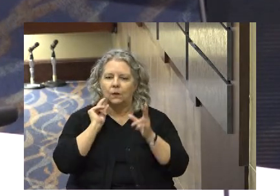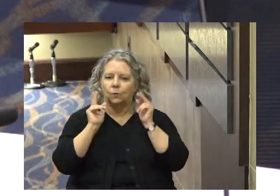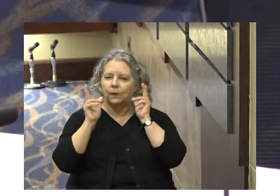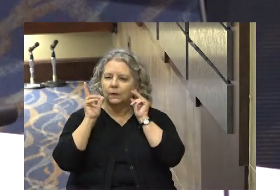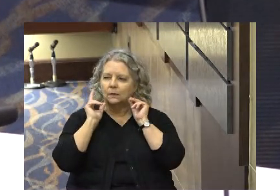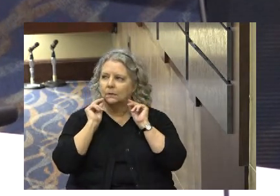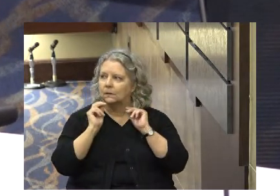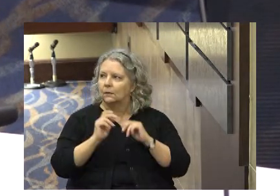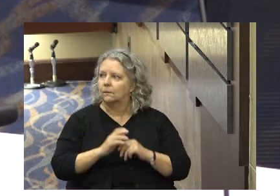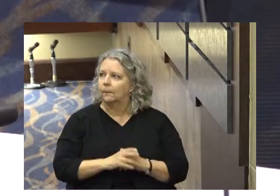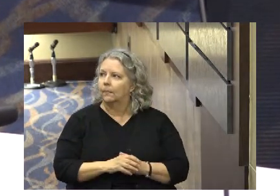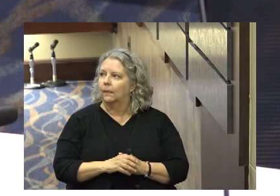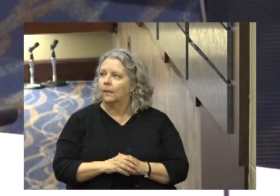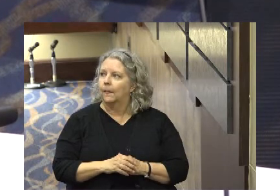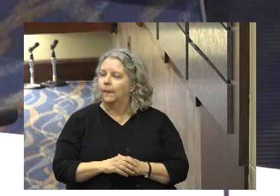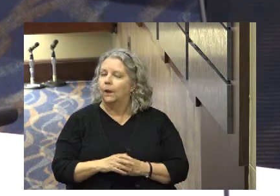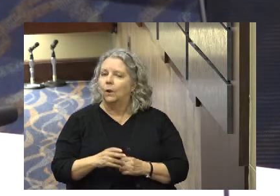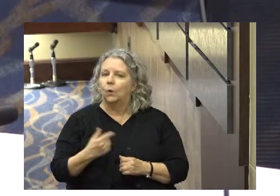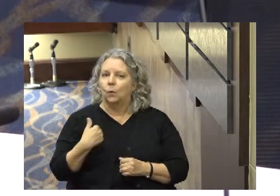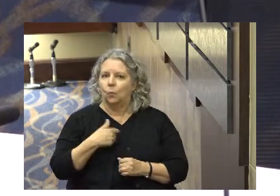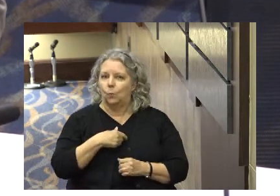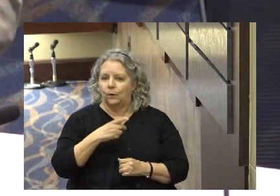Since we do have some time,